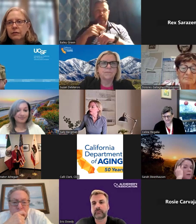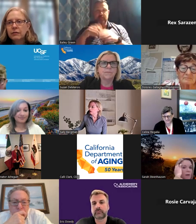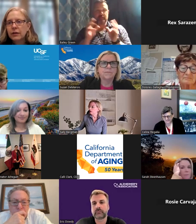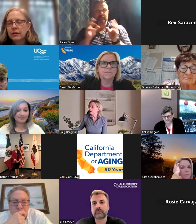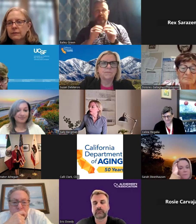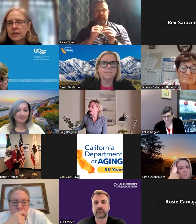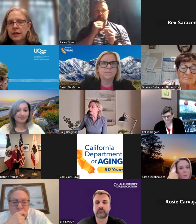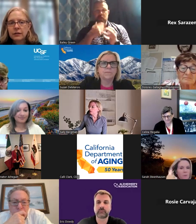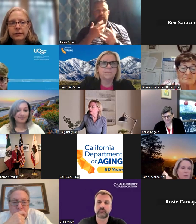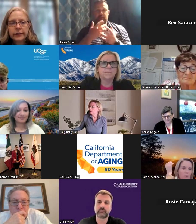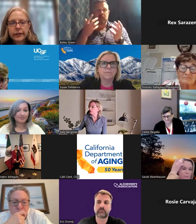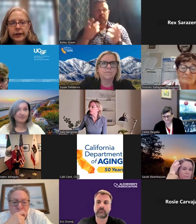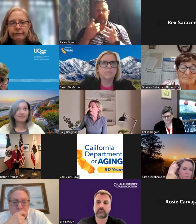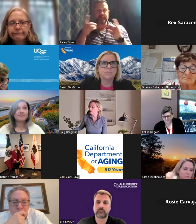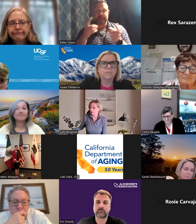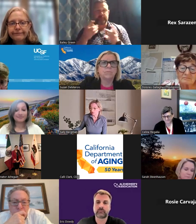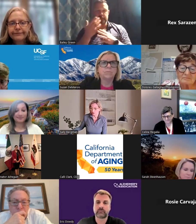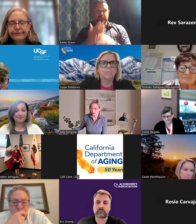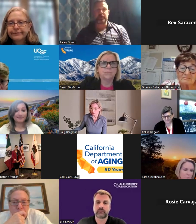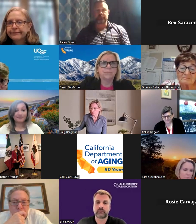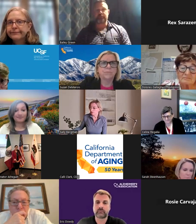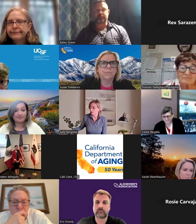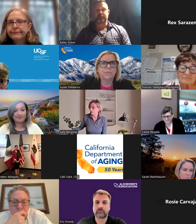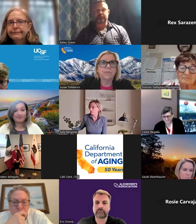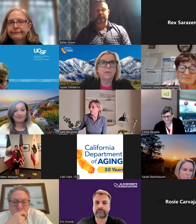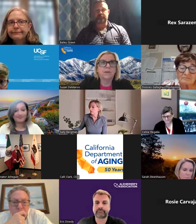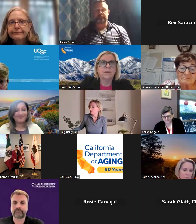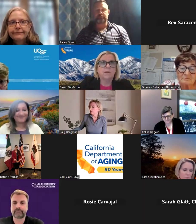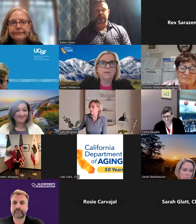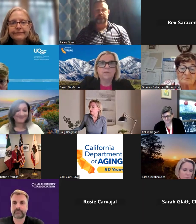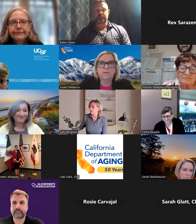lot of detail to share.